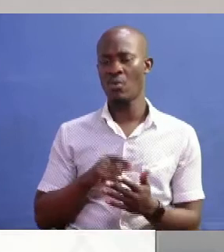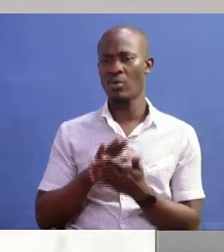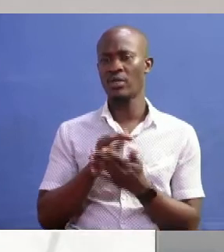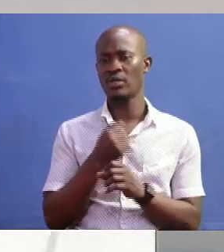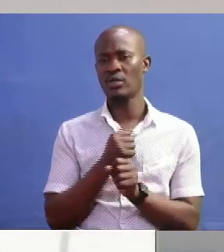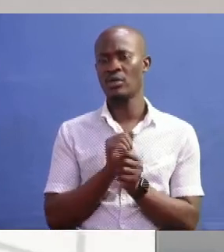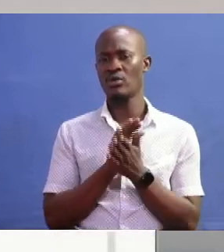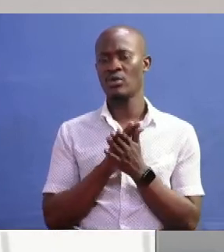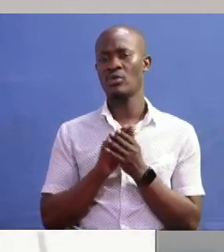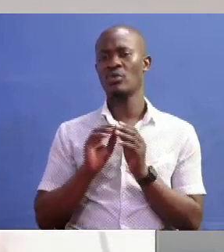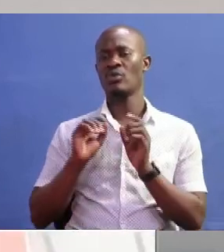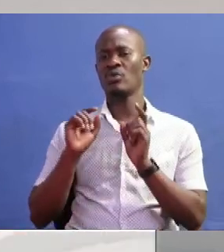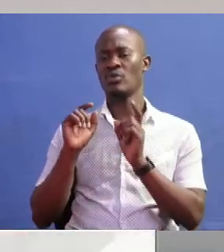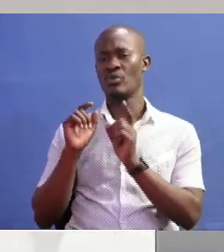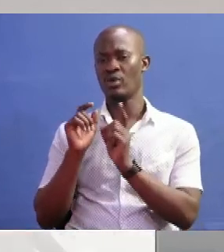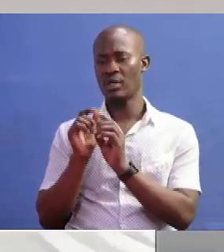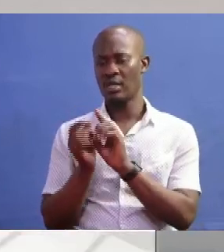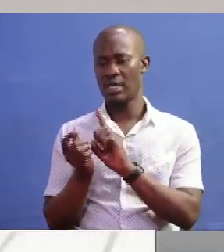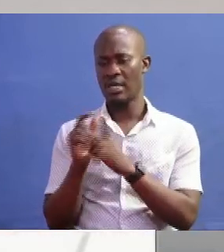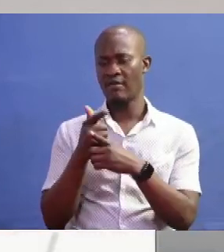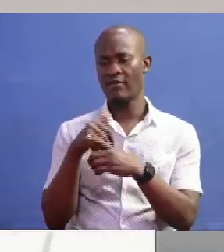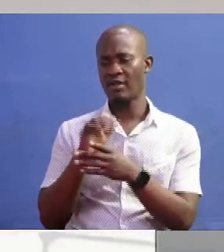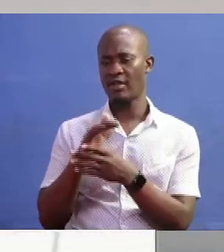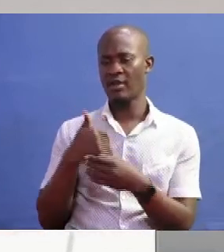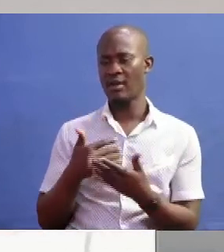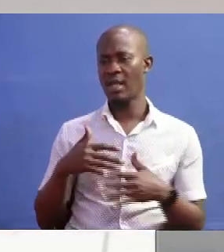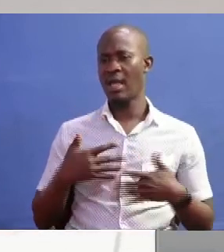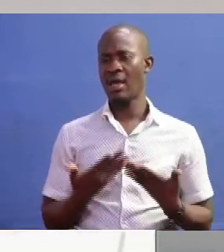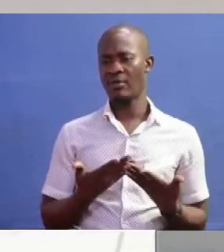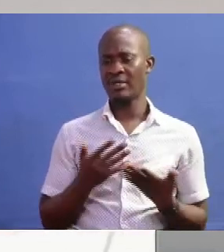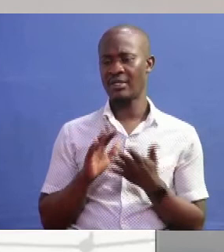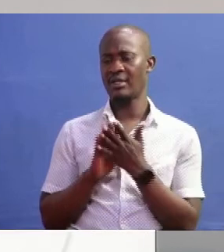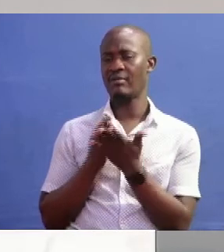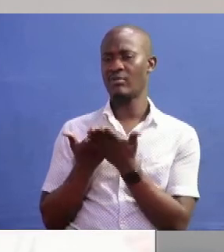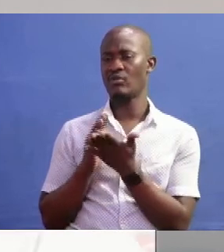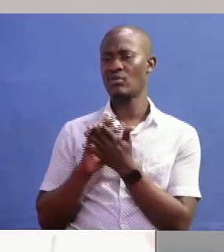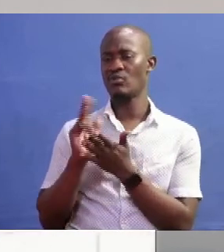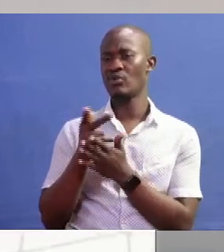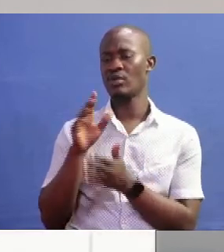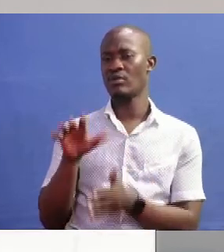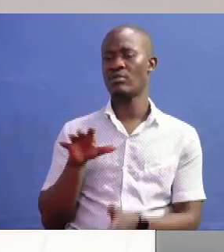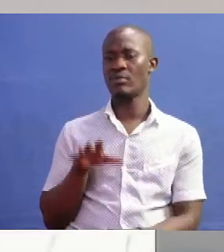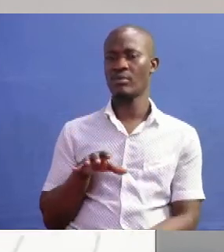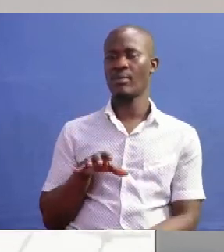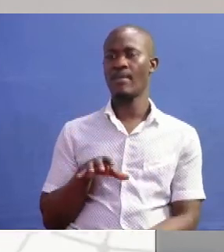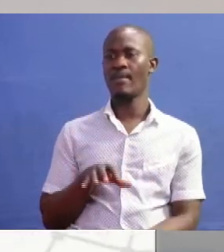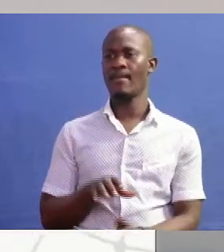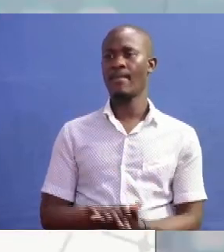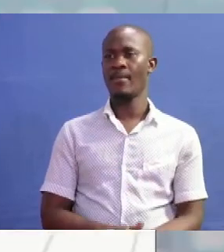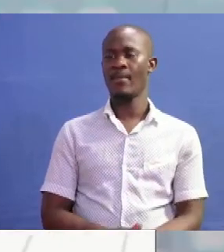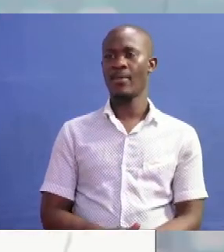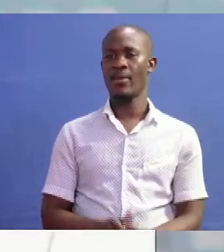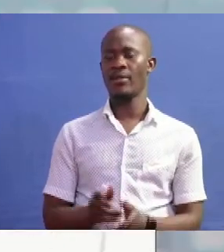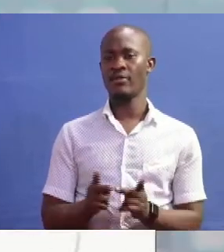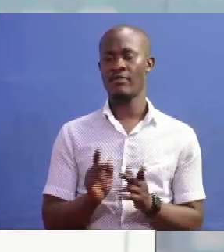of diversification in an investment portfolio, and how does it apply to the Kenyan market? That is a